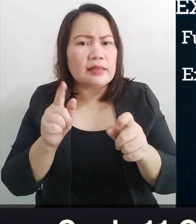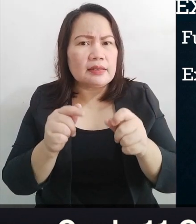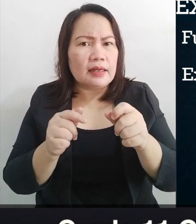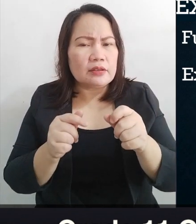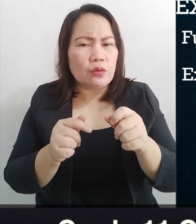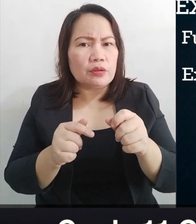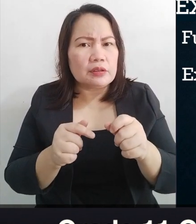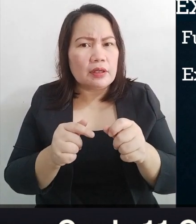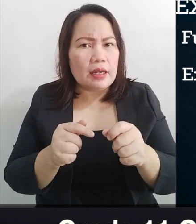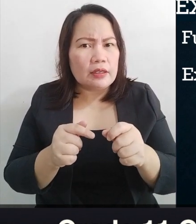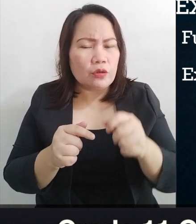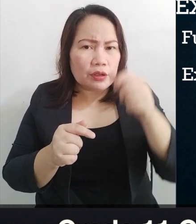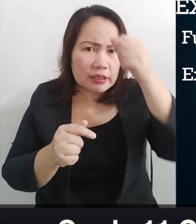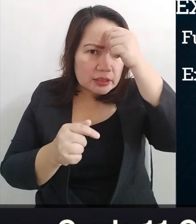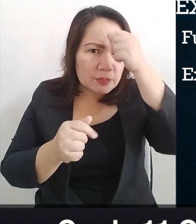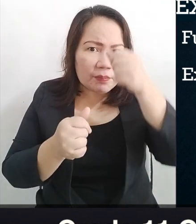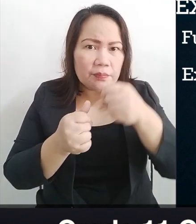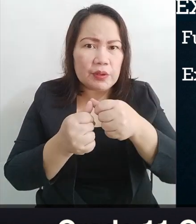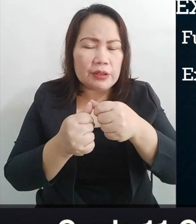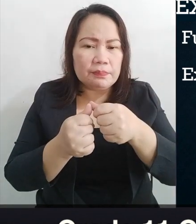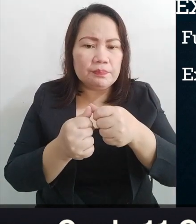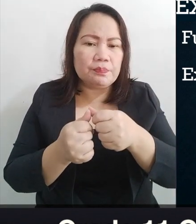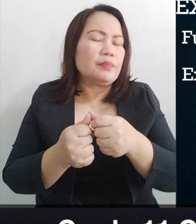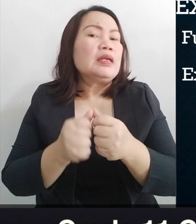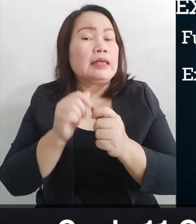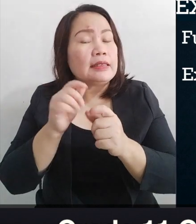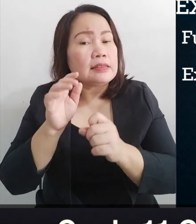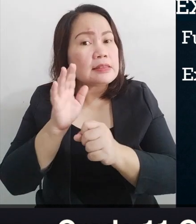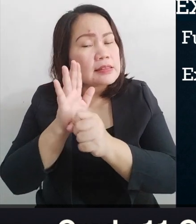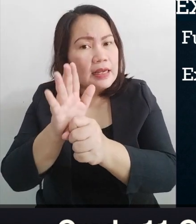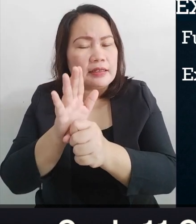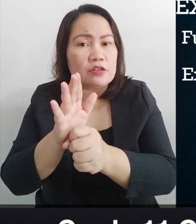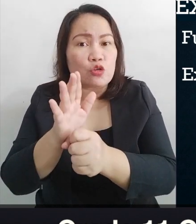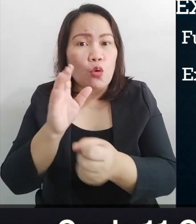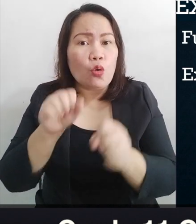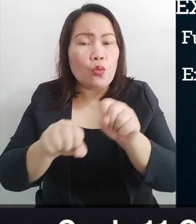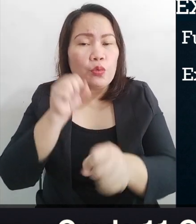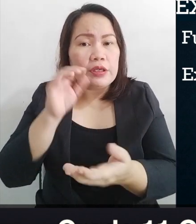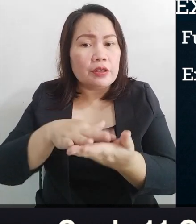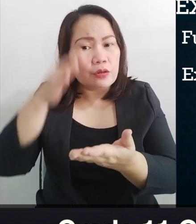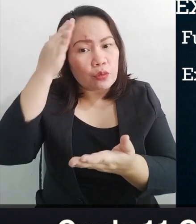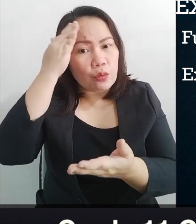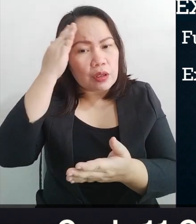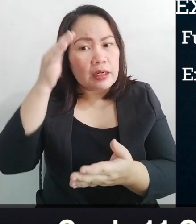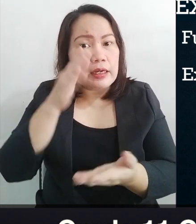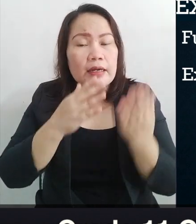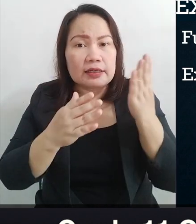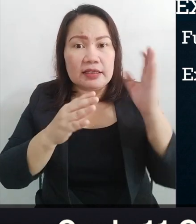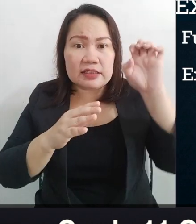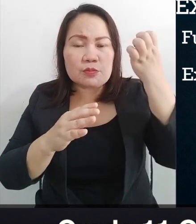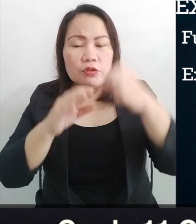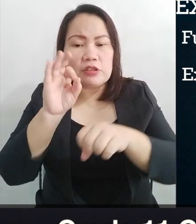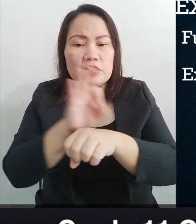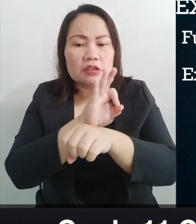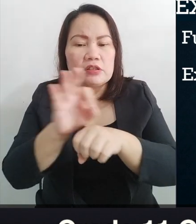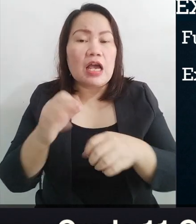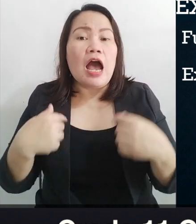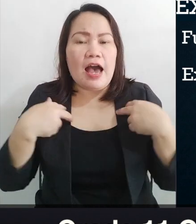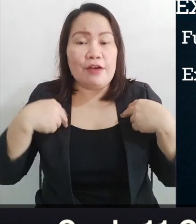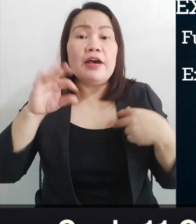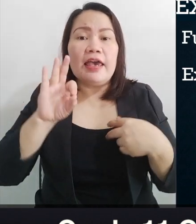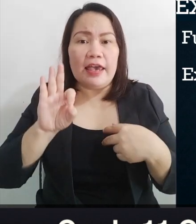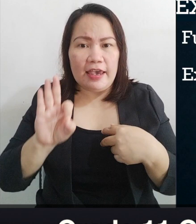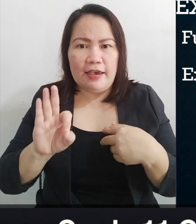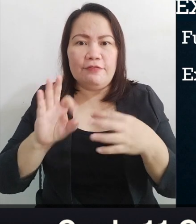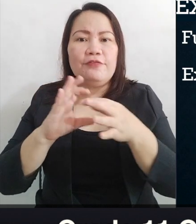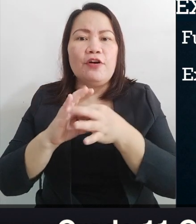dapat nating palatandaan? So, in terms of, para ma-identify natin that is exponential function. So, meron